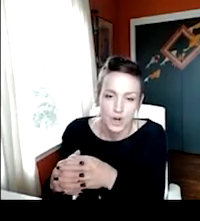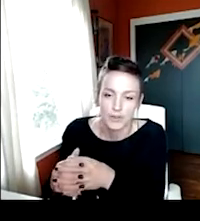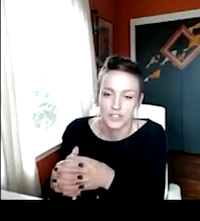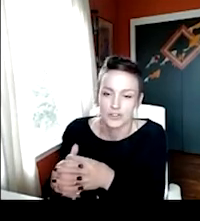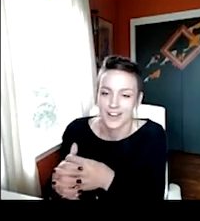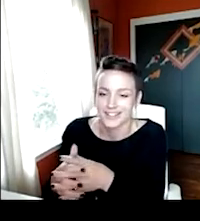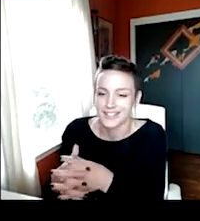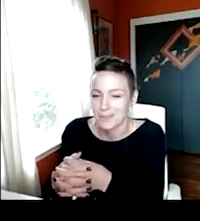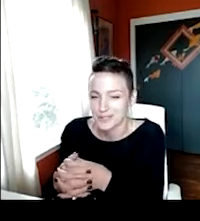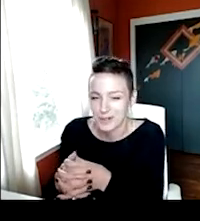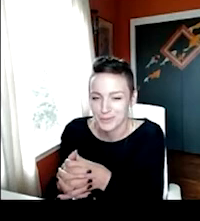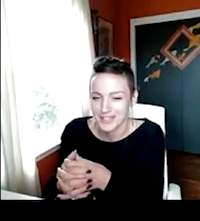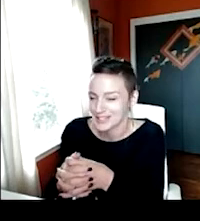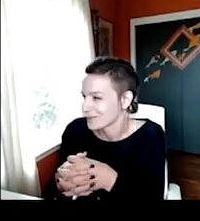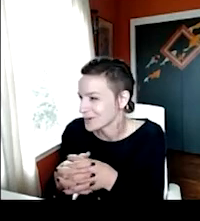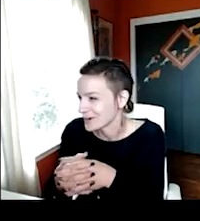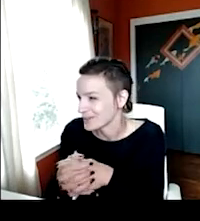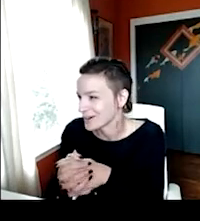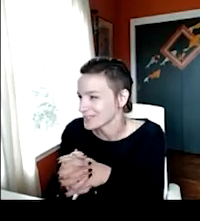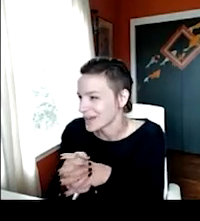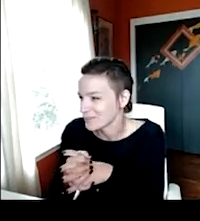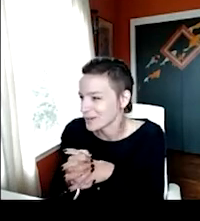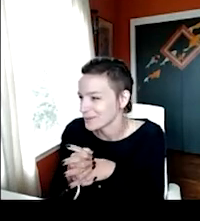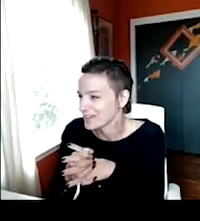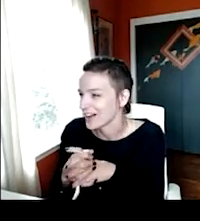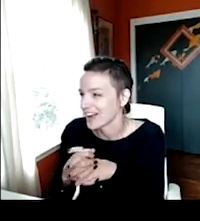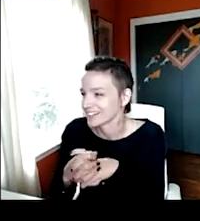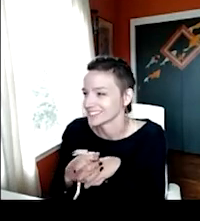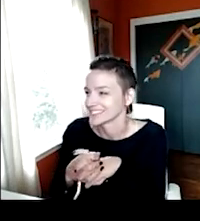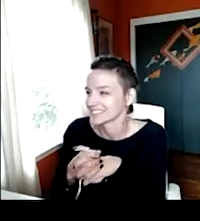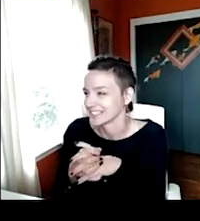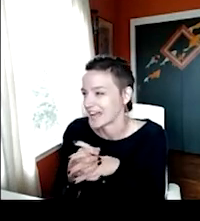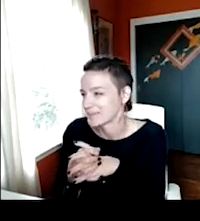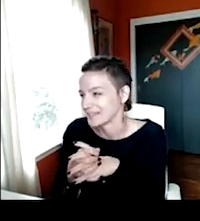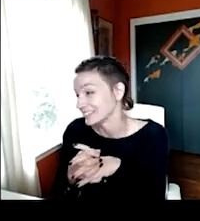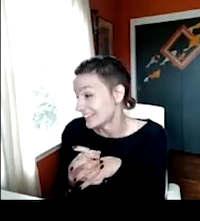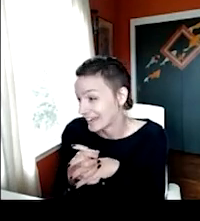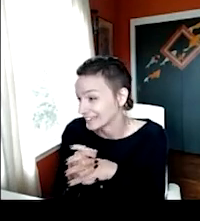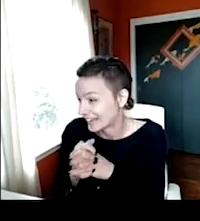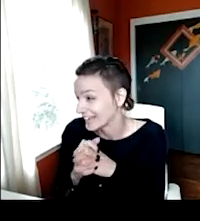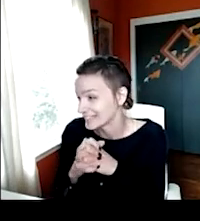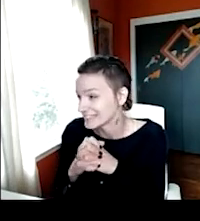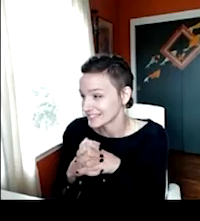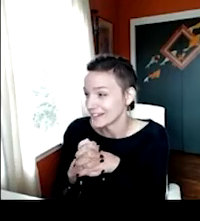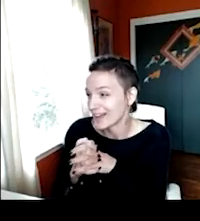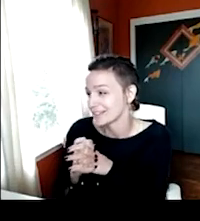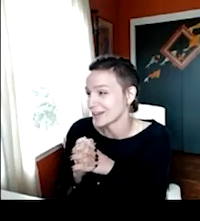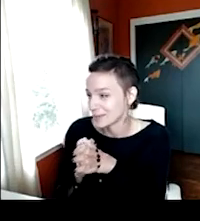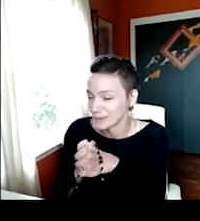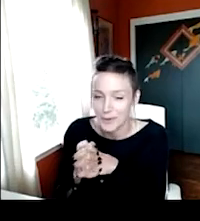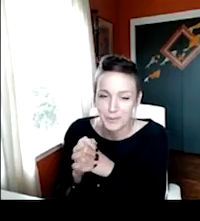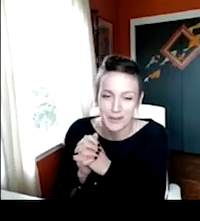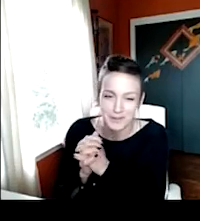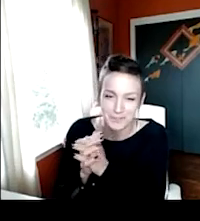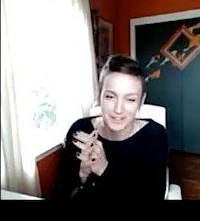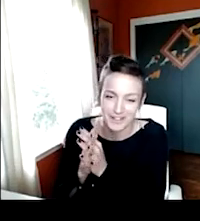So are we trying to stop the script kiddies from turning to the dark side and becoming evil hackers? I mean, yeah, I guess that is also a